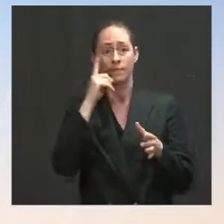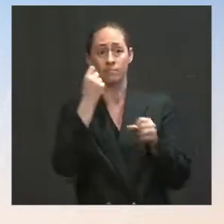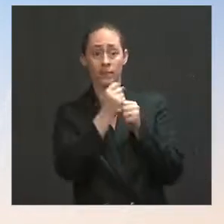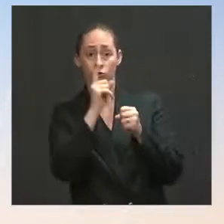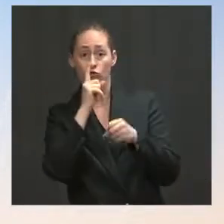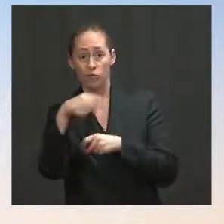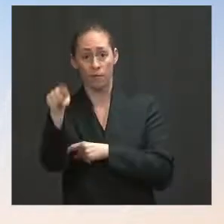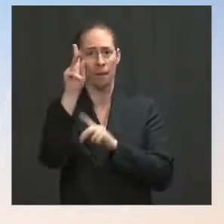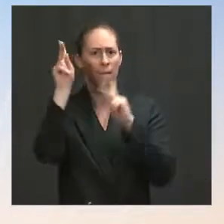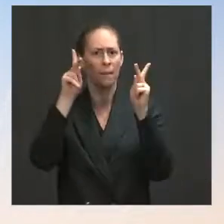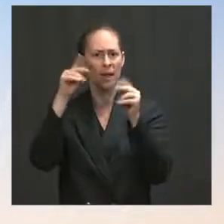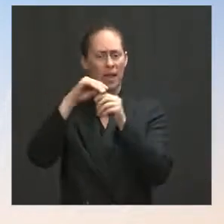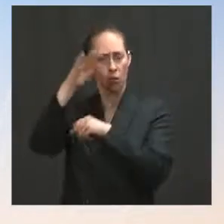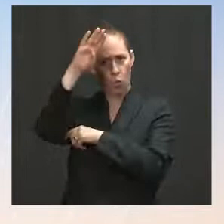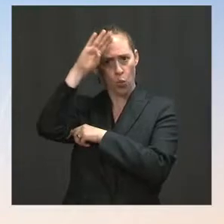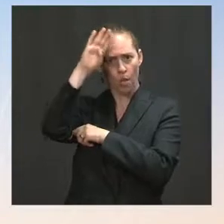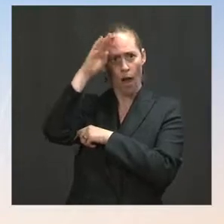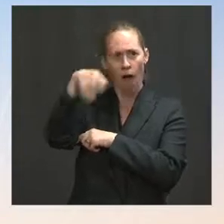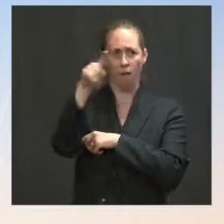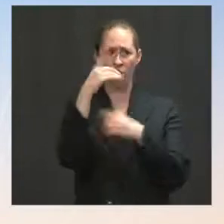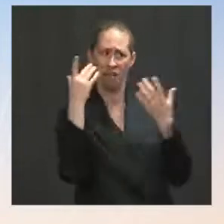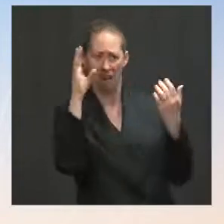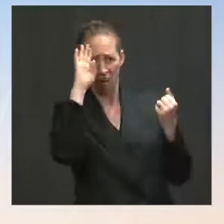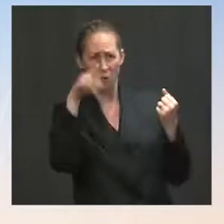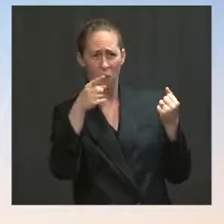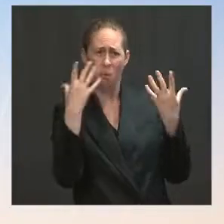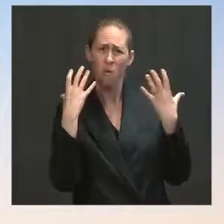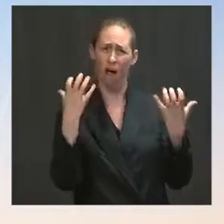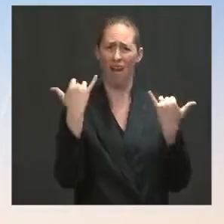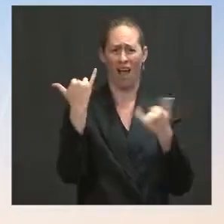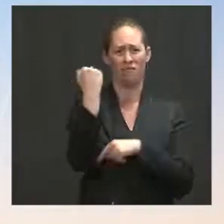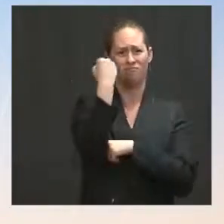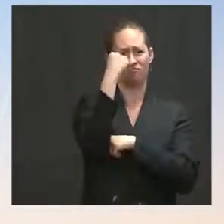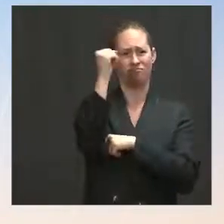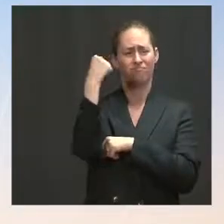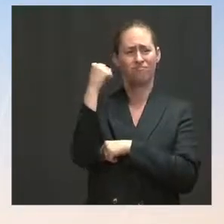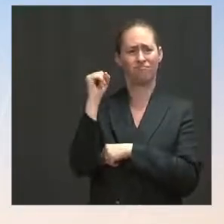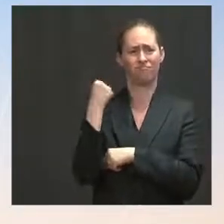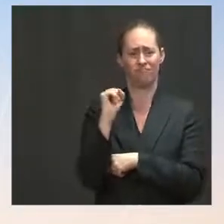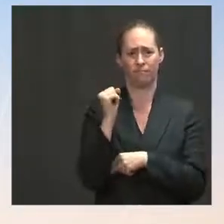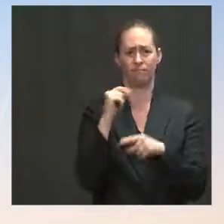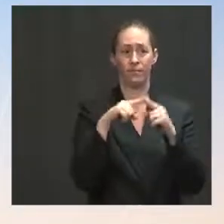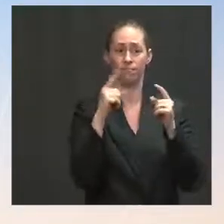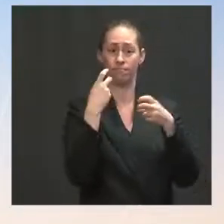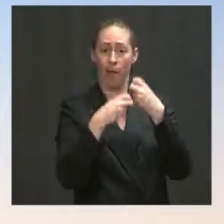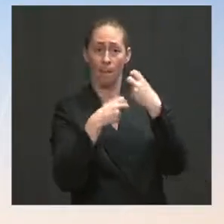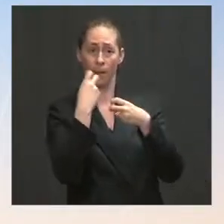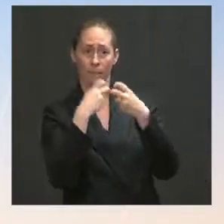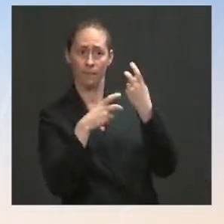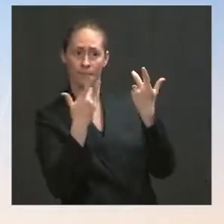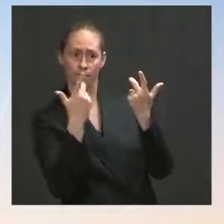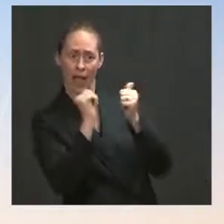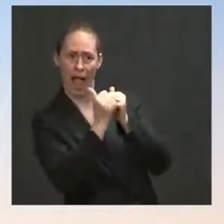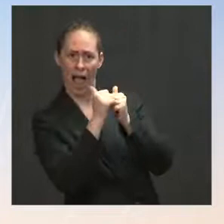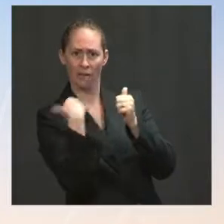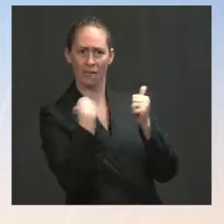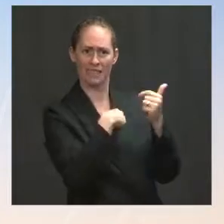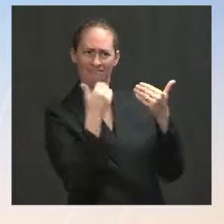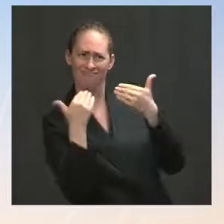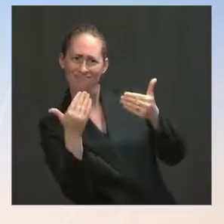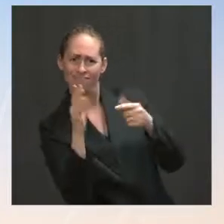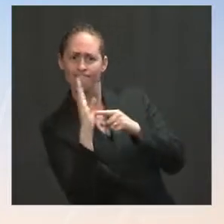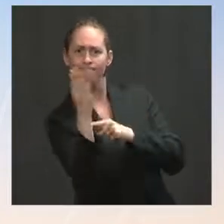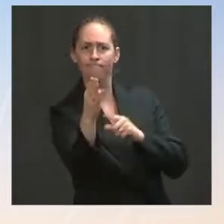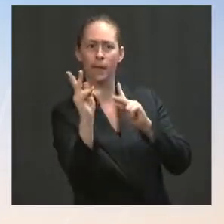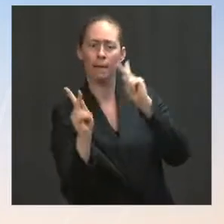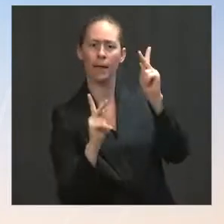voicing concern about, but we have to determine what the mechanism would be to work with the Cuban people to get vaccines to them. That's something we're